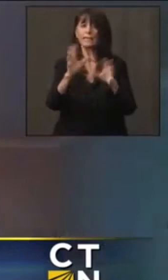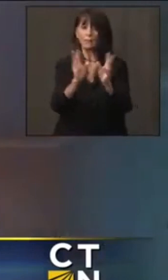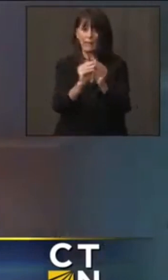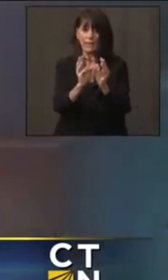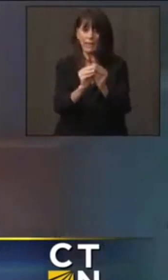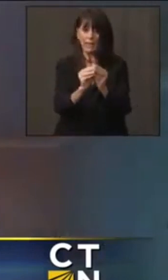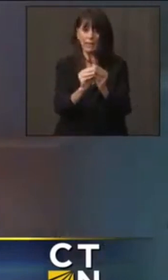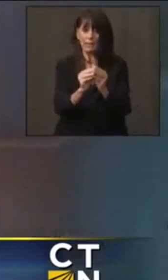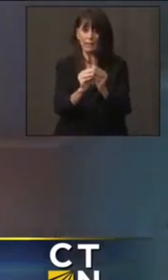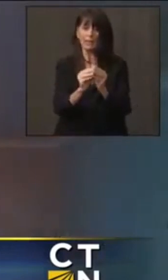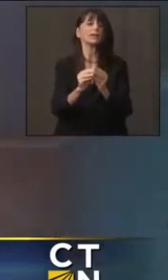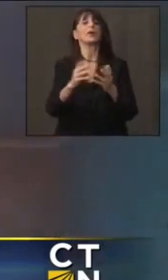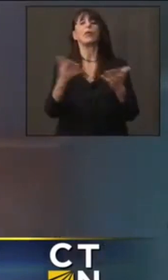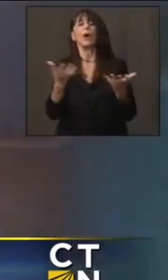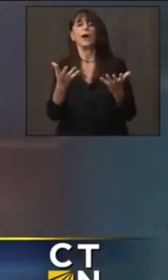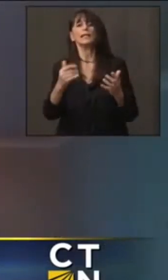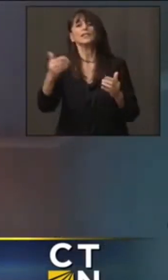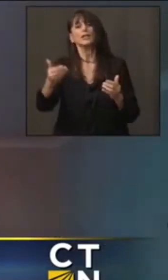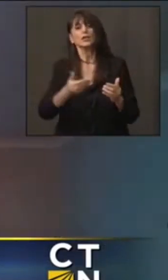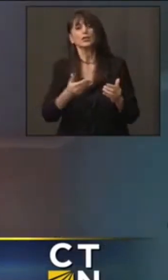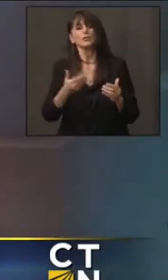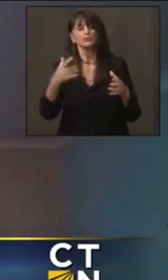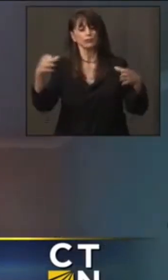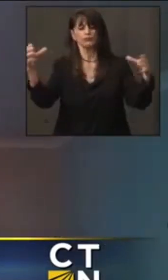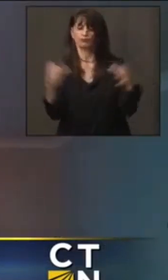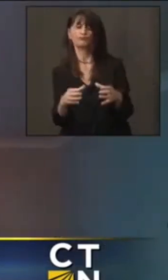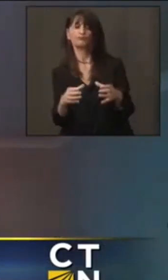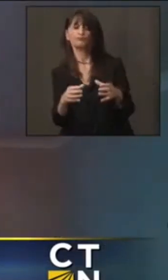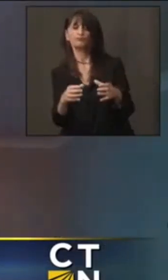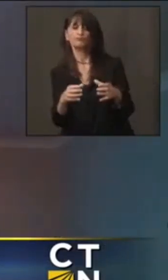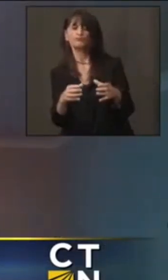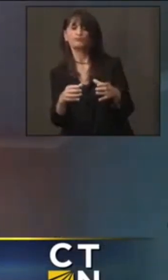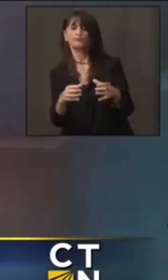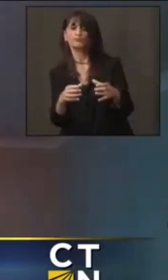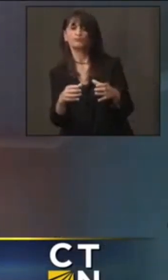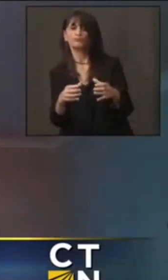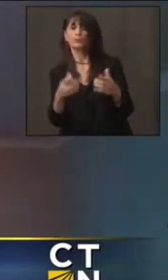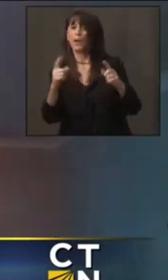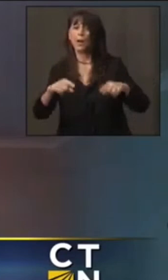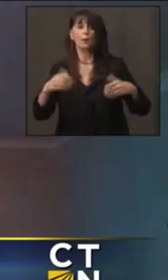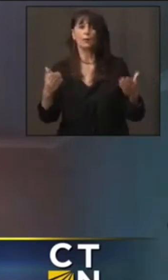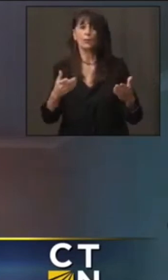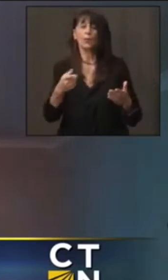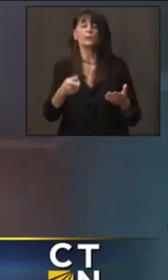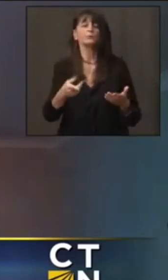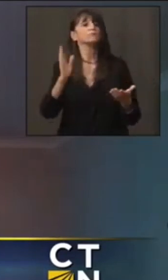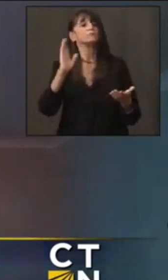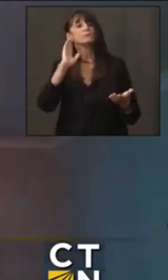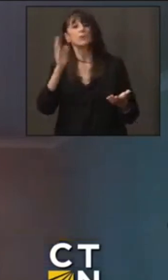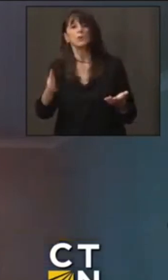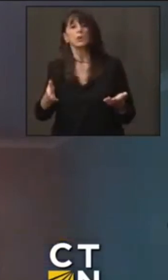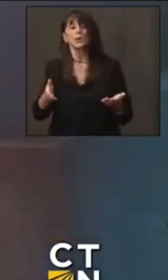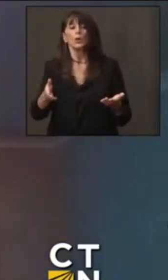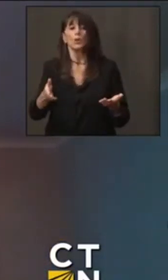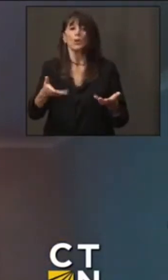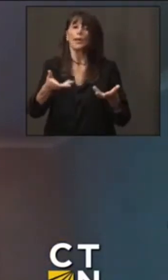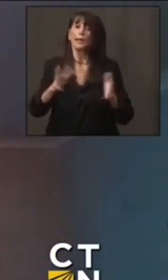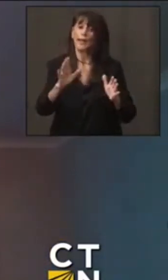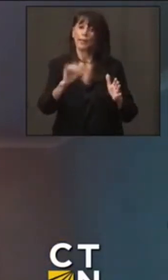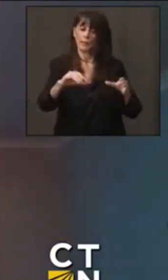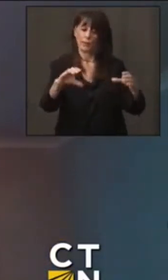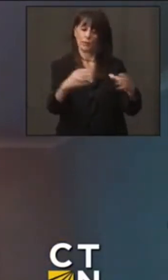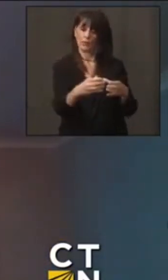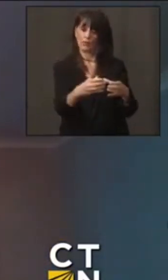an introduction for the most part. We're going to let the advisory group